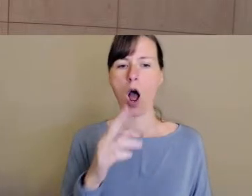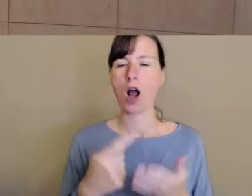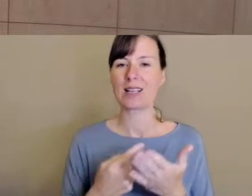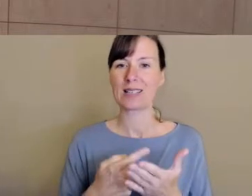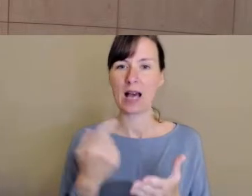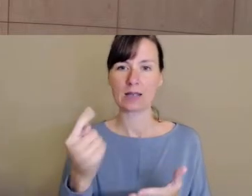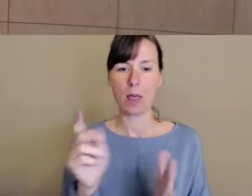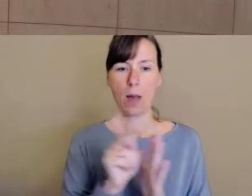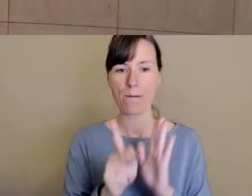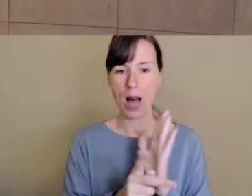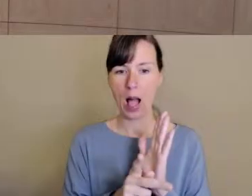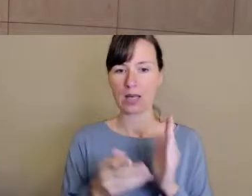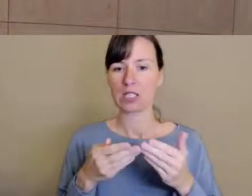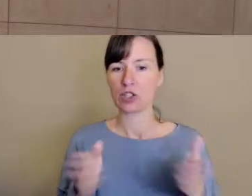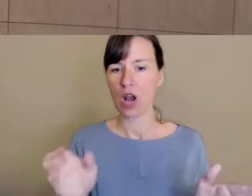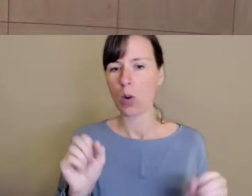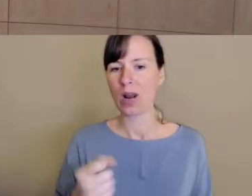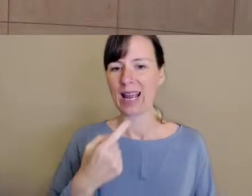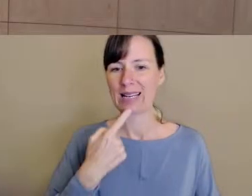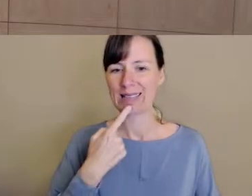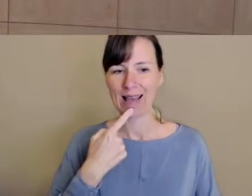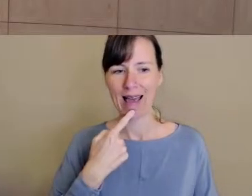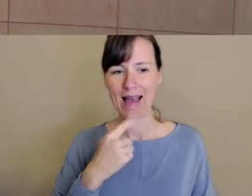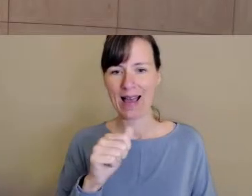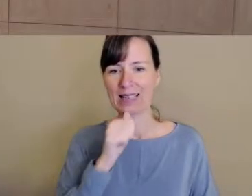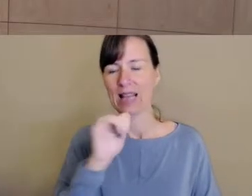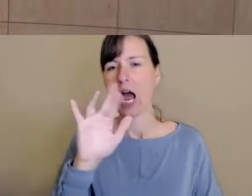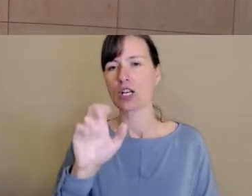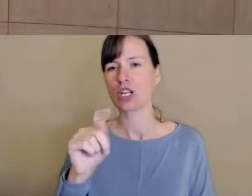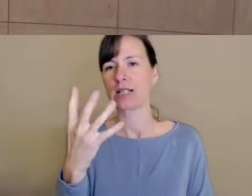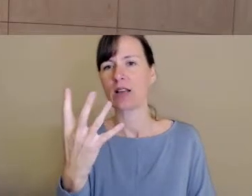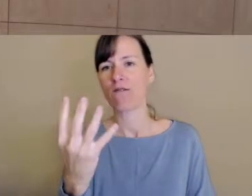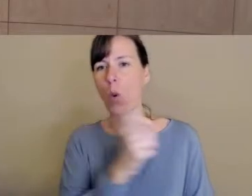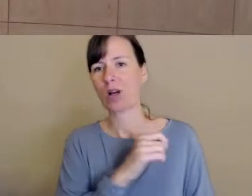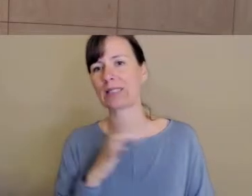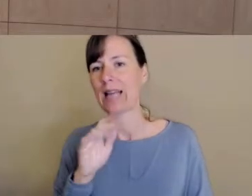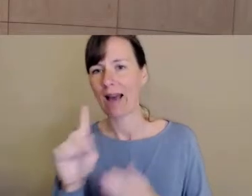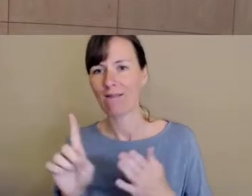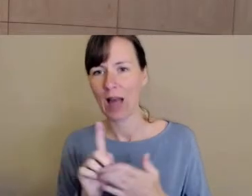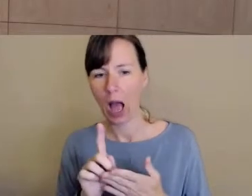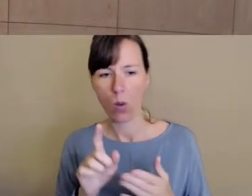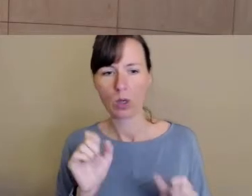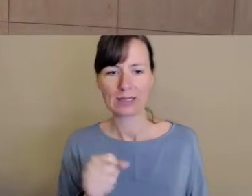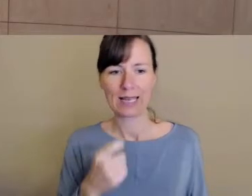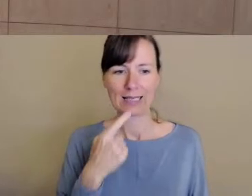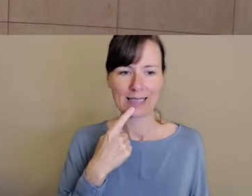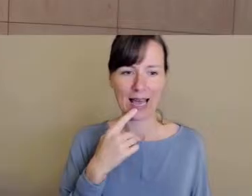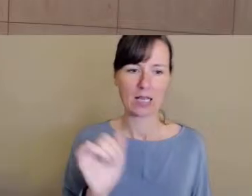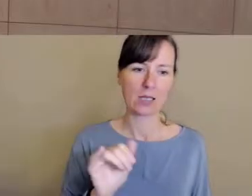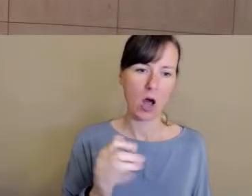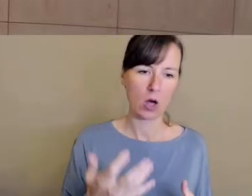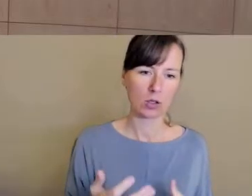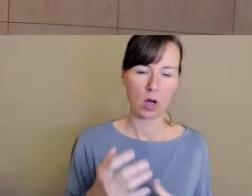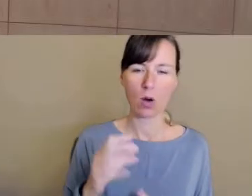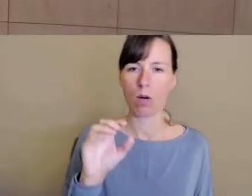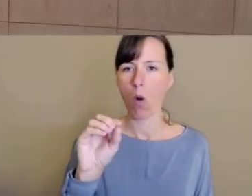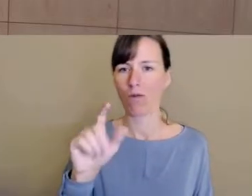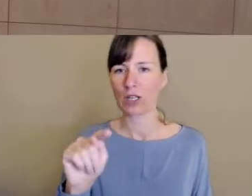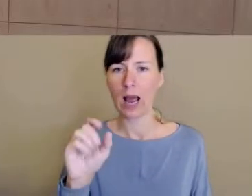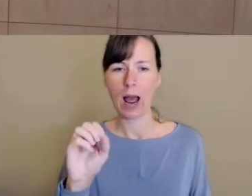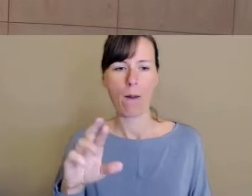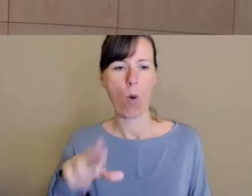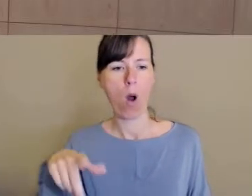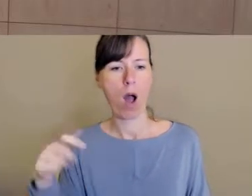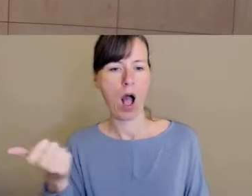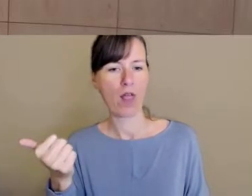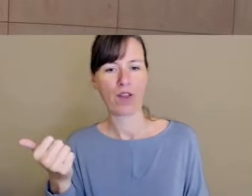just 4 man hours, it's also overhead time or whatever else you have to do. So as close as you can